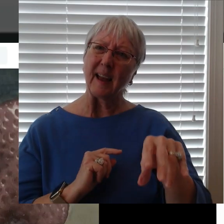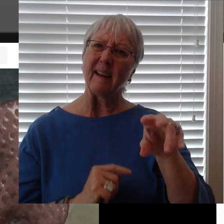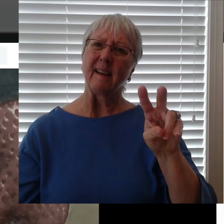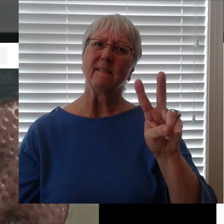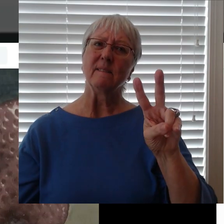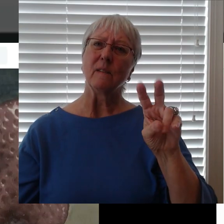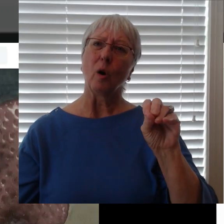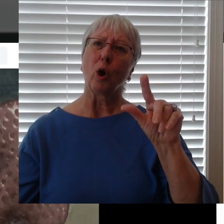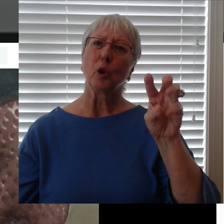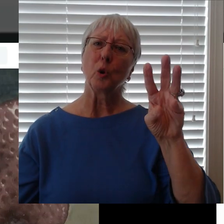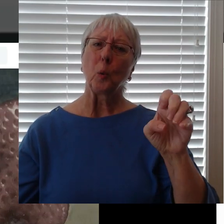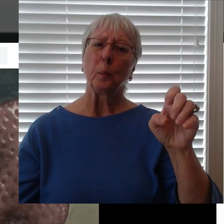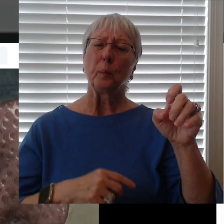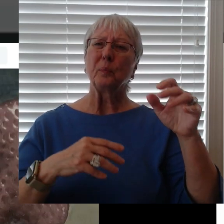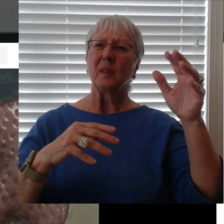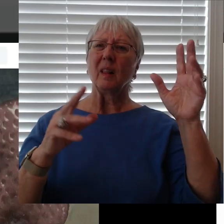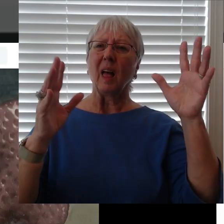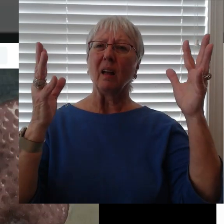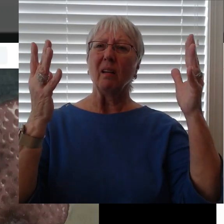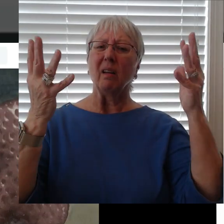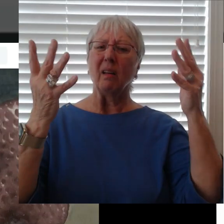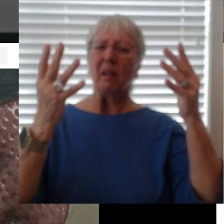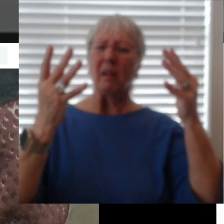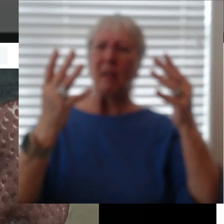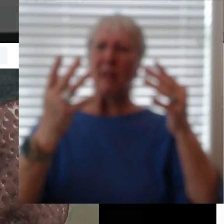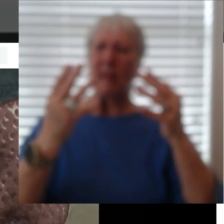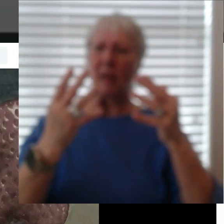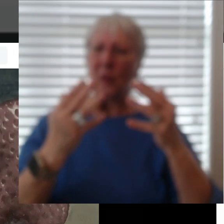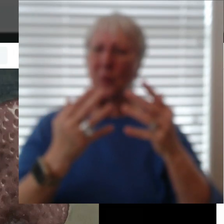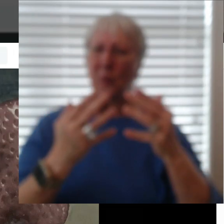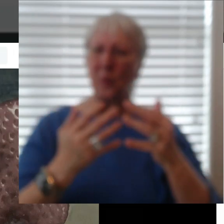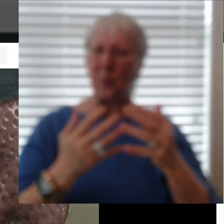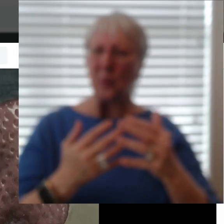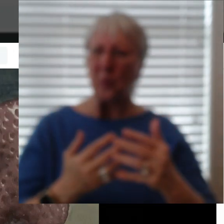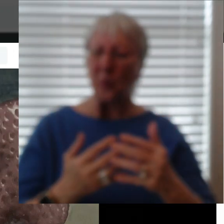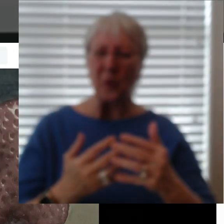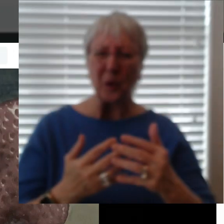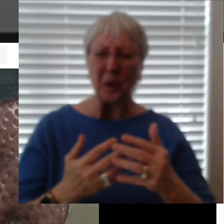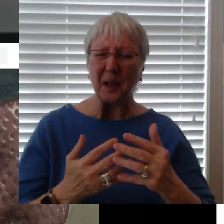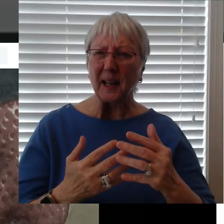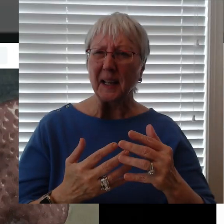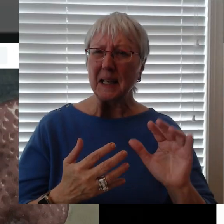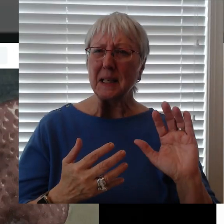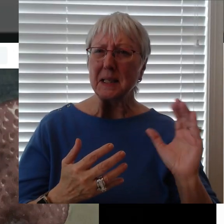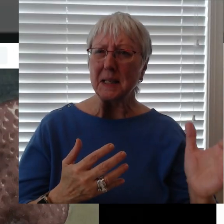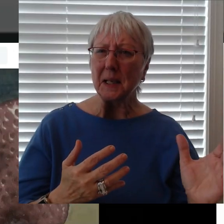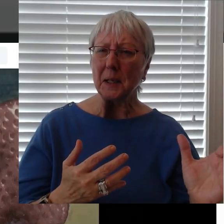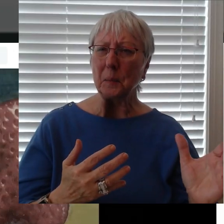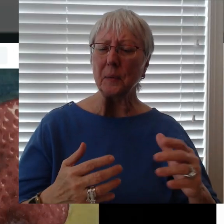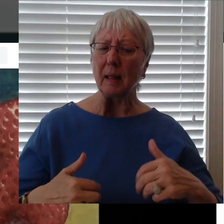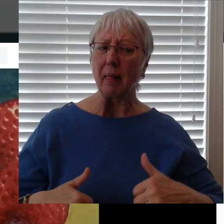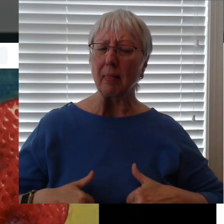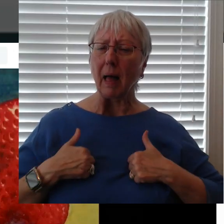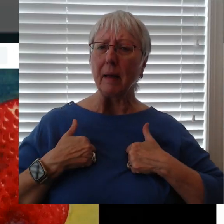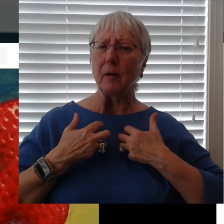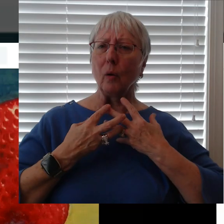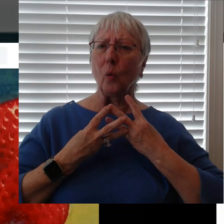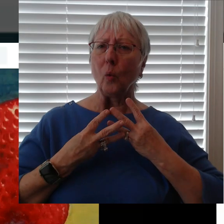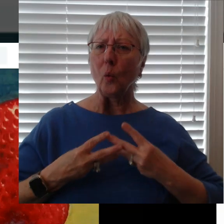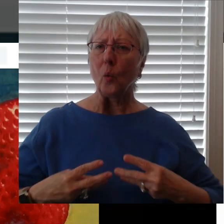they seem not so young, not so delicious. They look like life is drained away. As human beings,